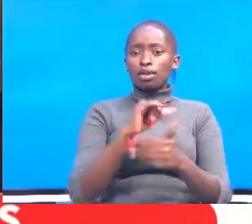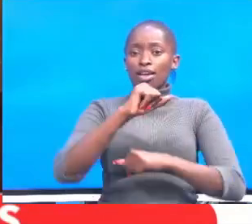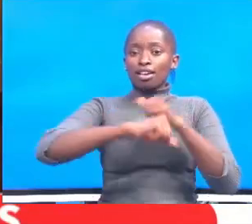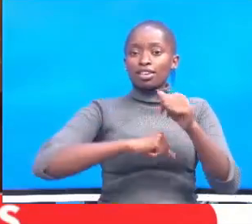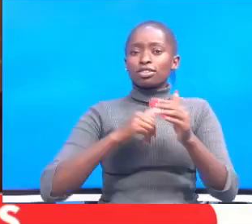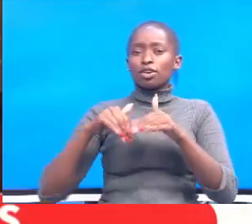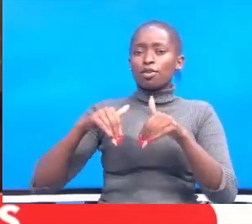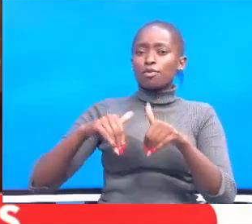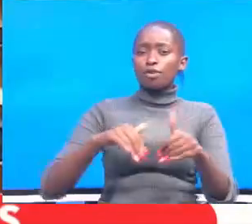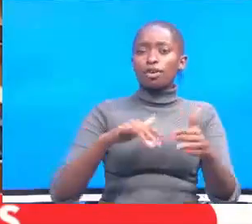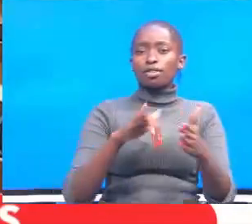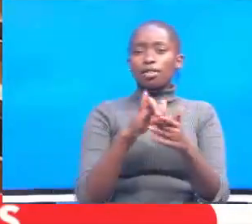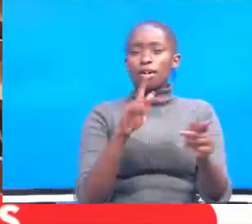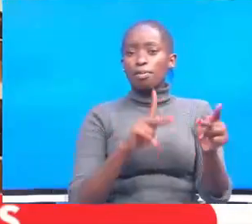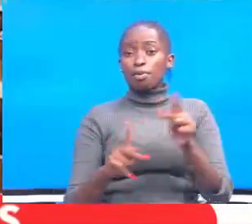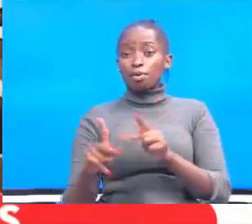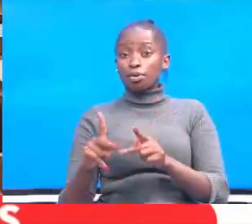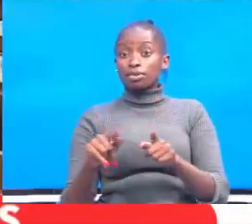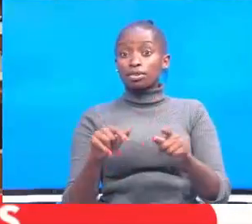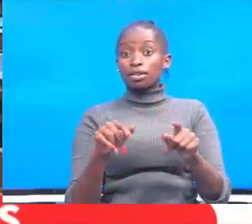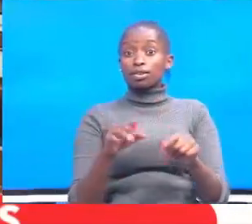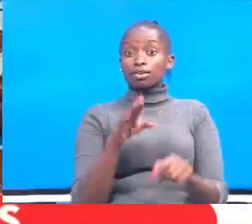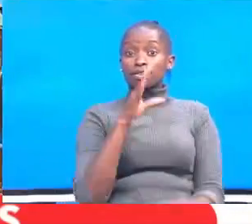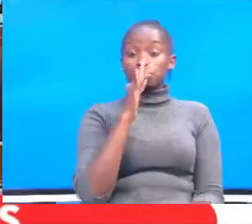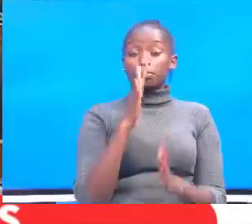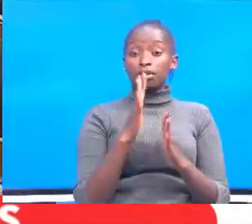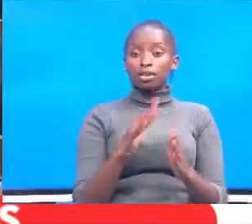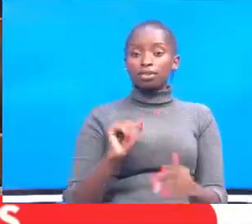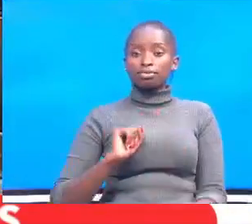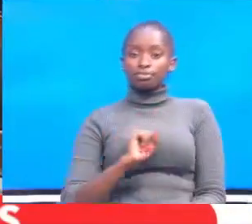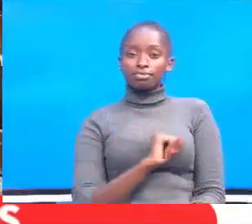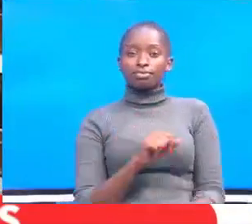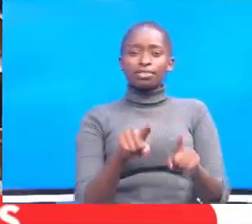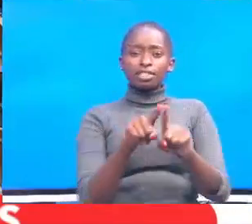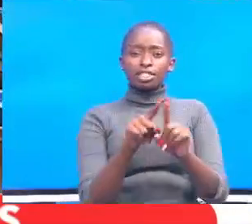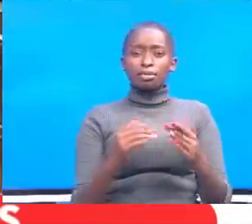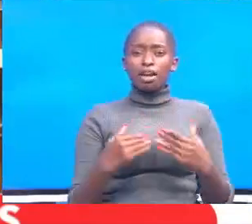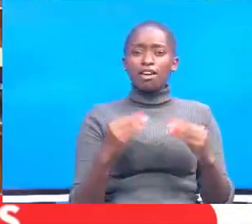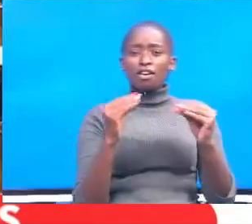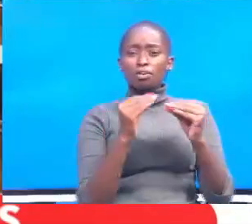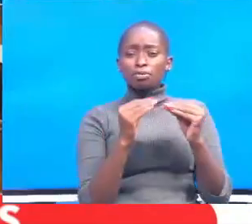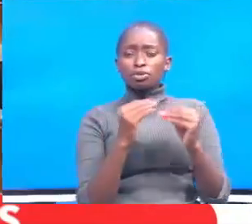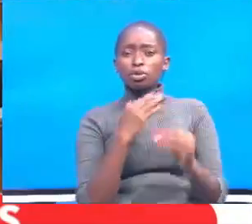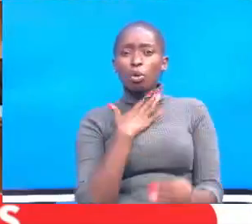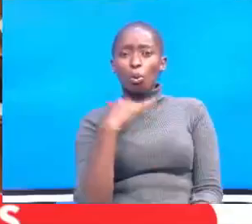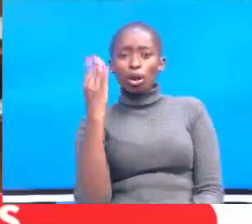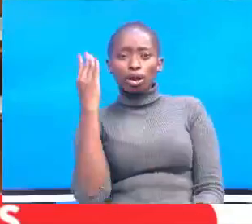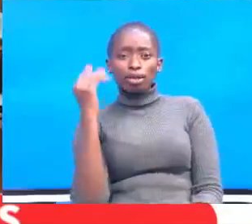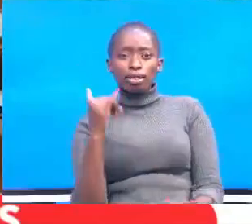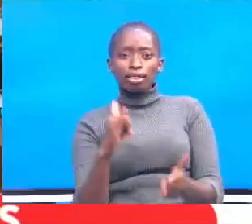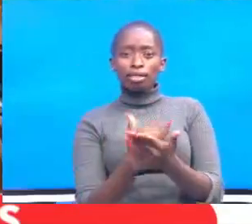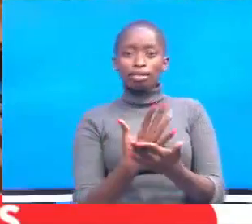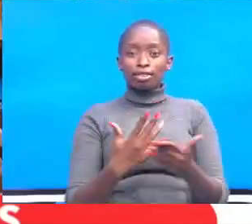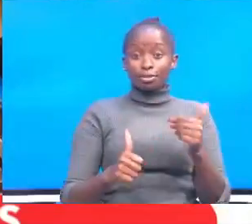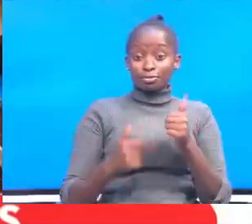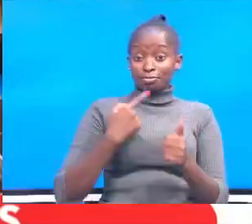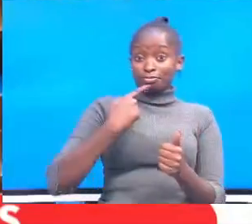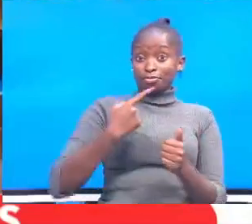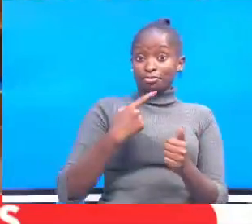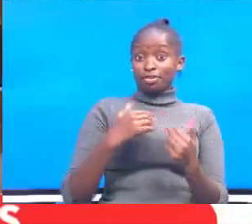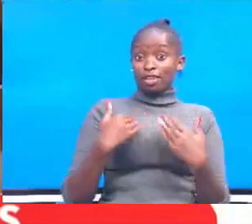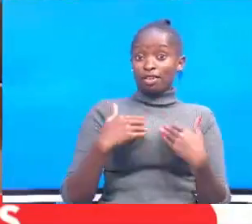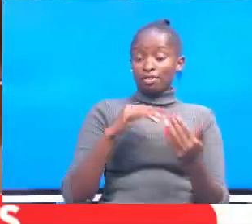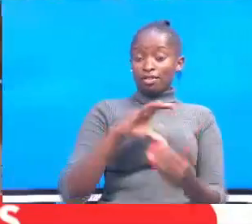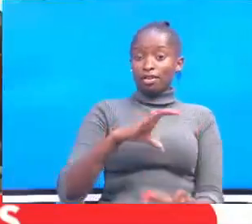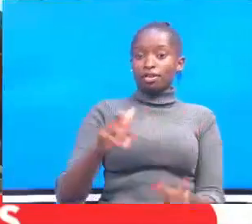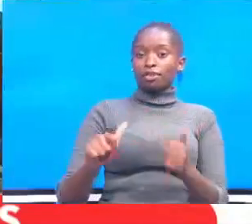impeachment process. The Speaker of the Senate will then convene a meeting of the Senate to hear the charges the County Assembly brought against the